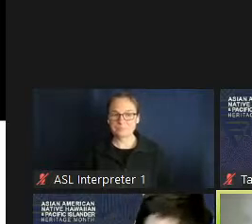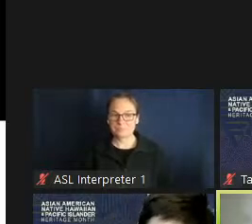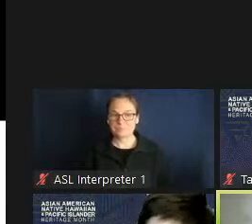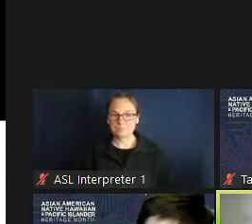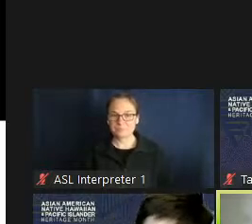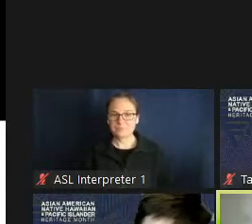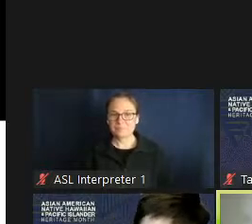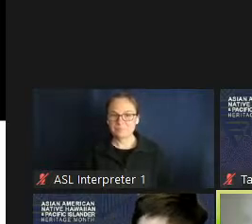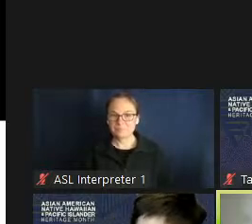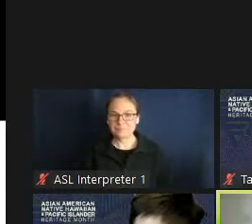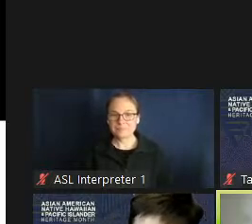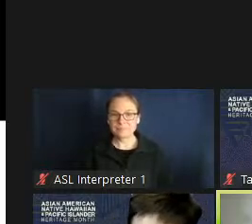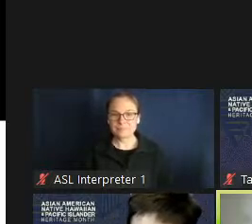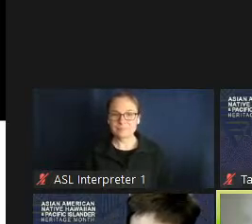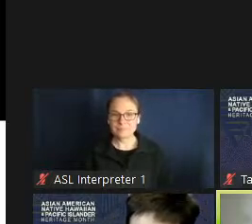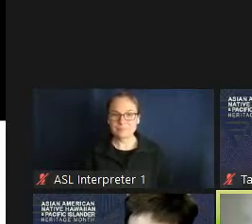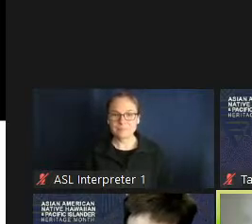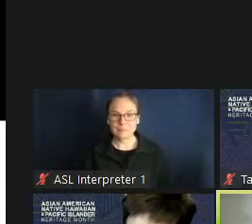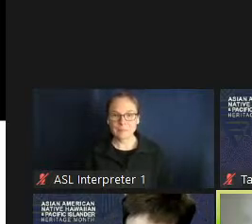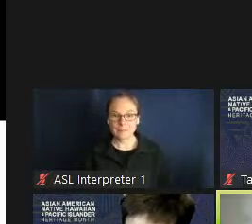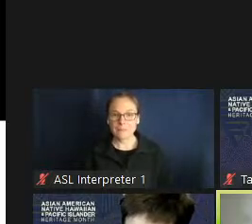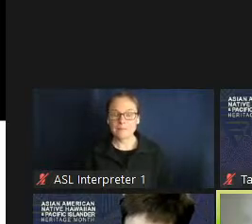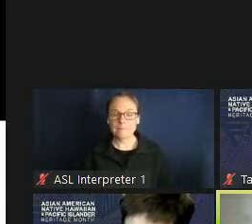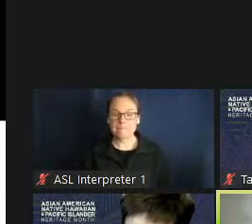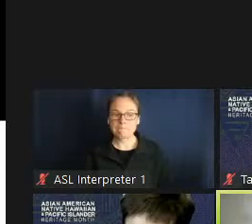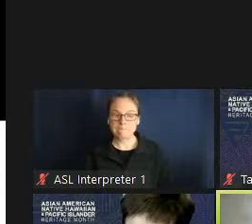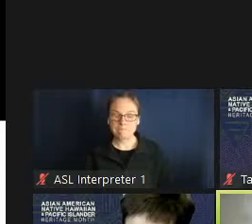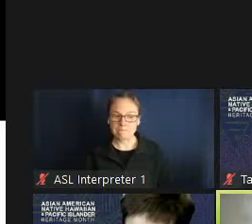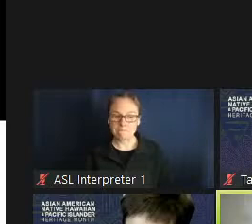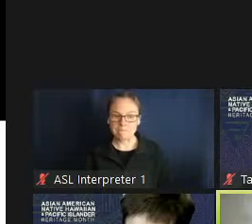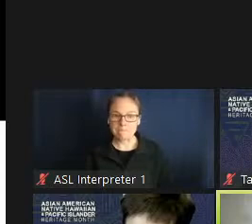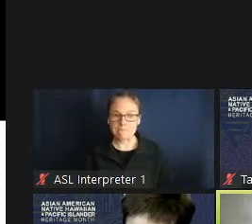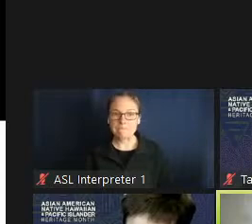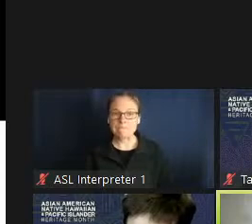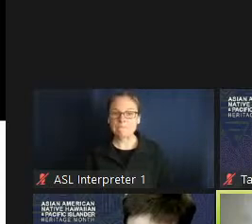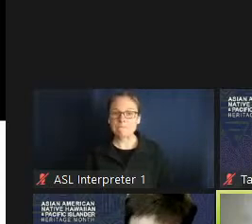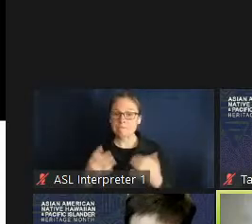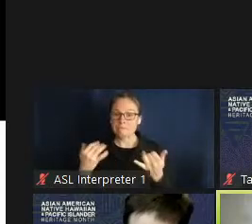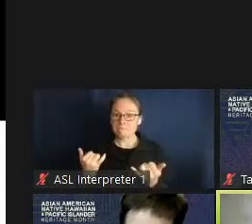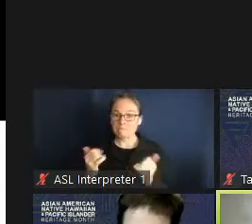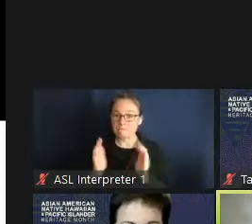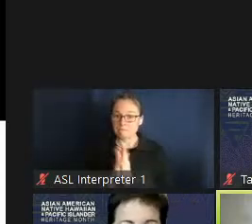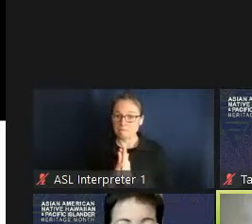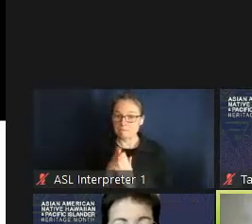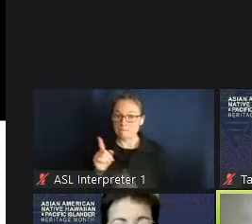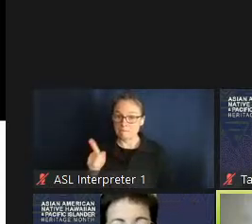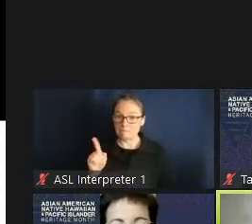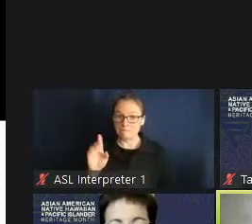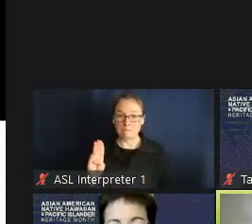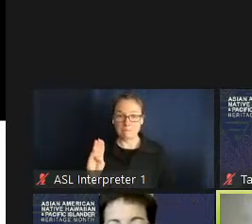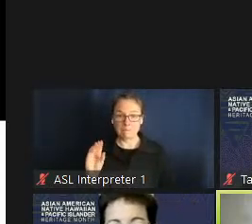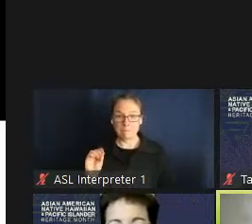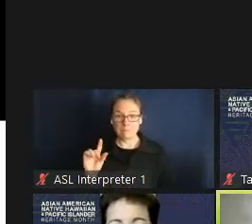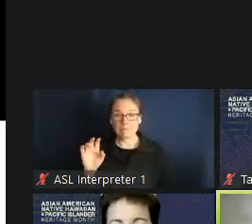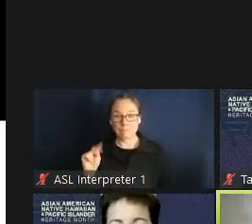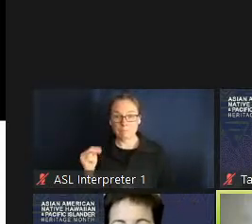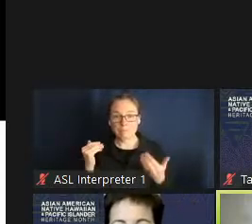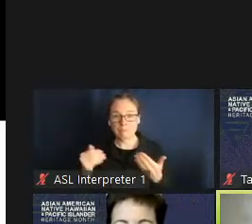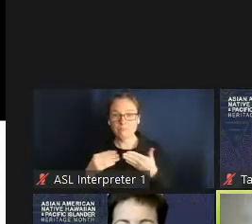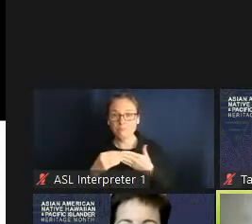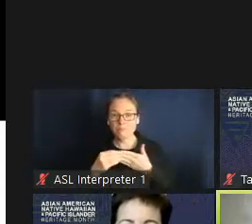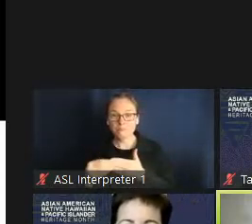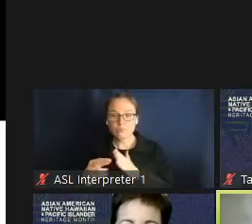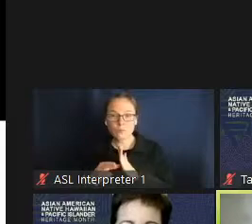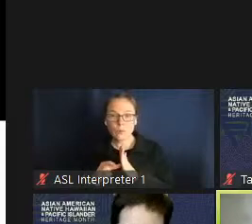Thank you very much. At this time, Chair Boland, we would ask that you lead the review and